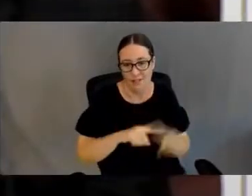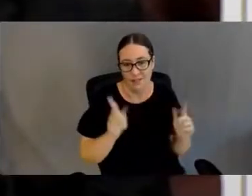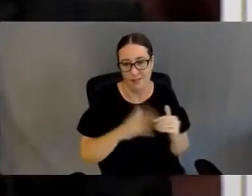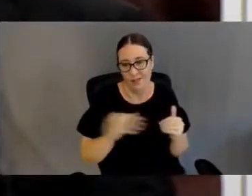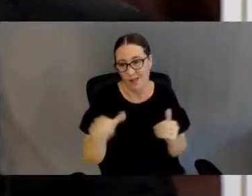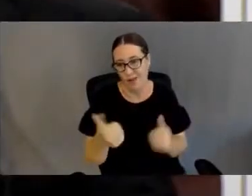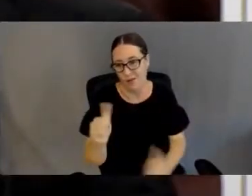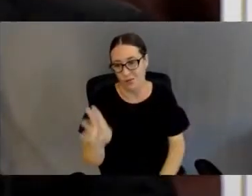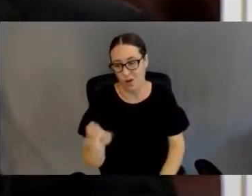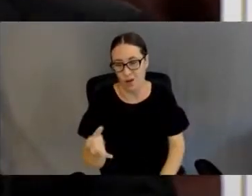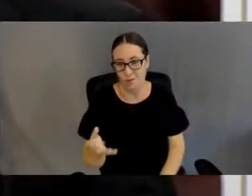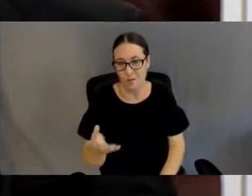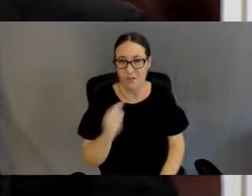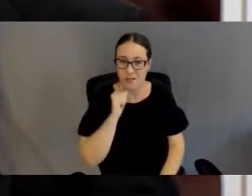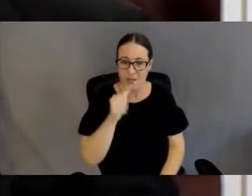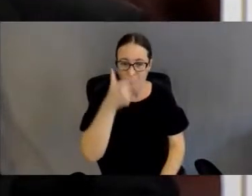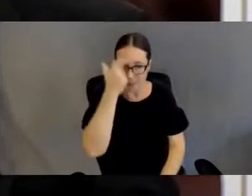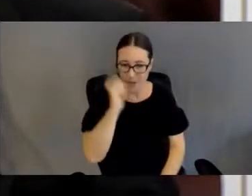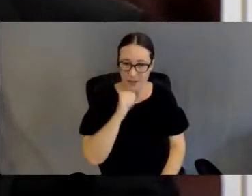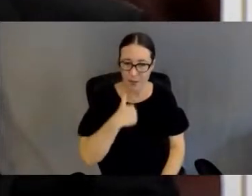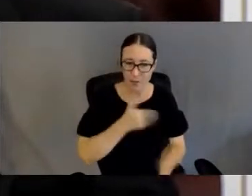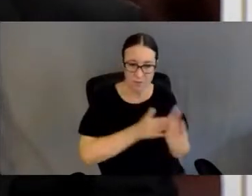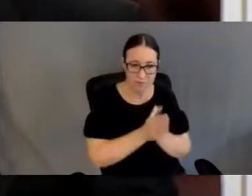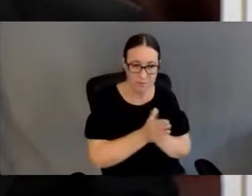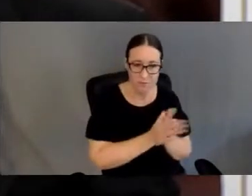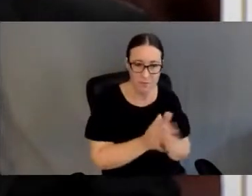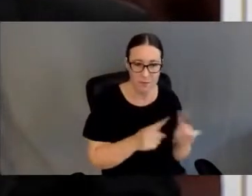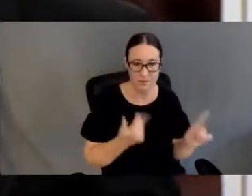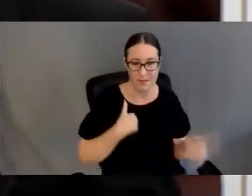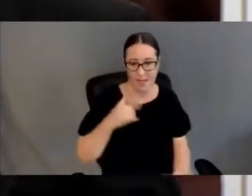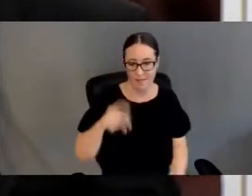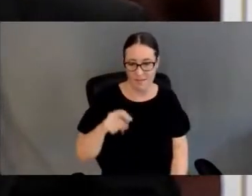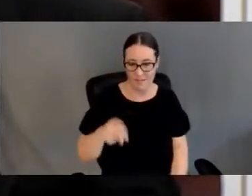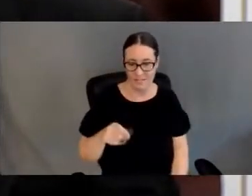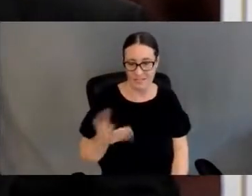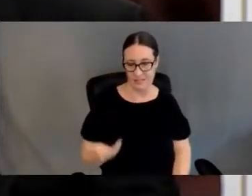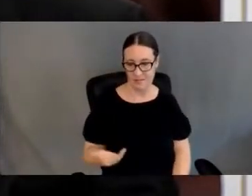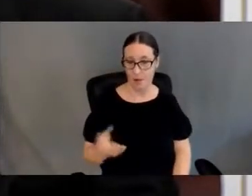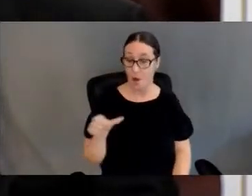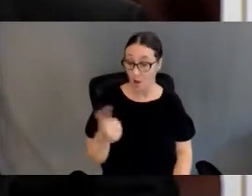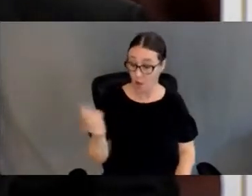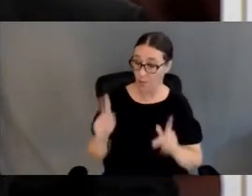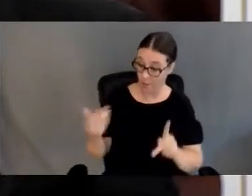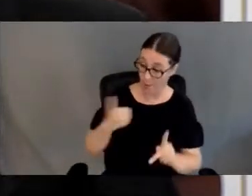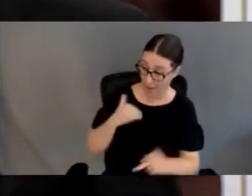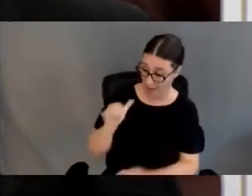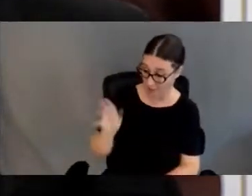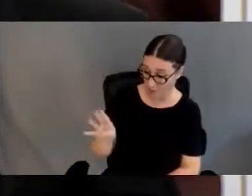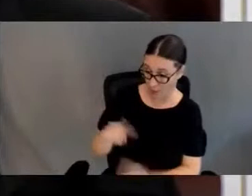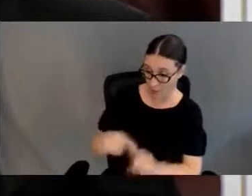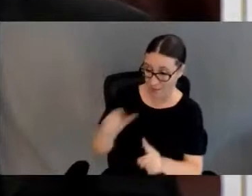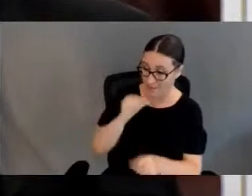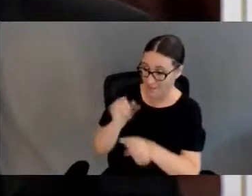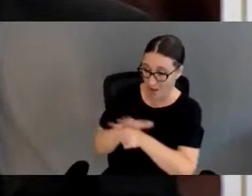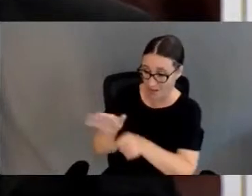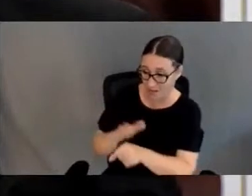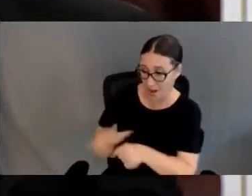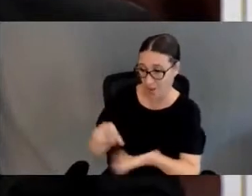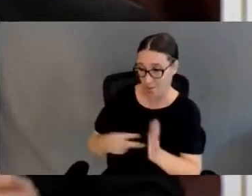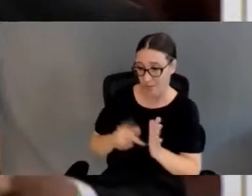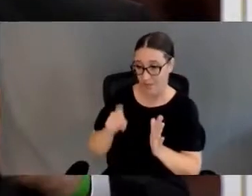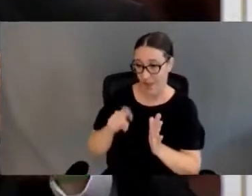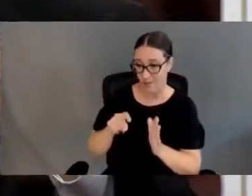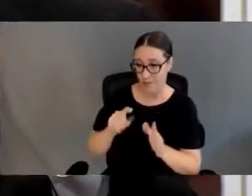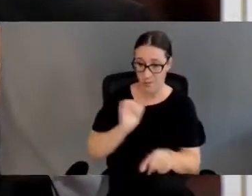You may have another group that they have a job, but the job is not enough. So they need to start doing something on weekends, at night,